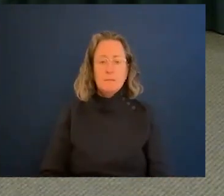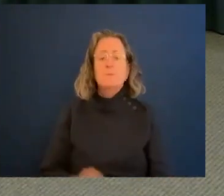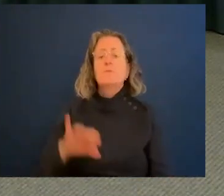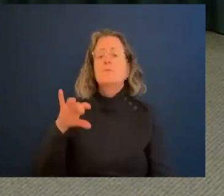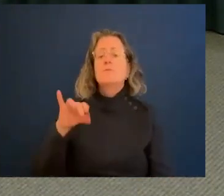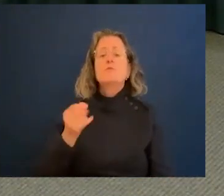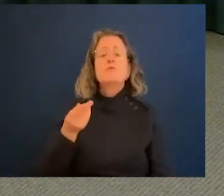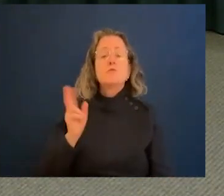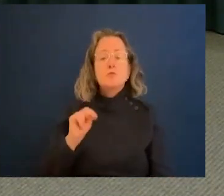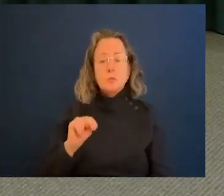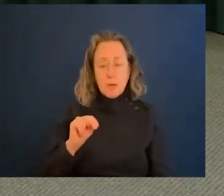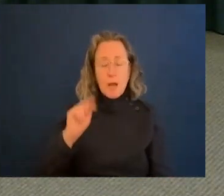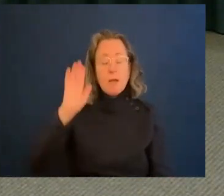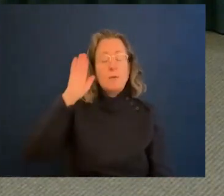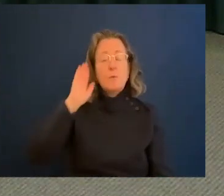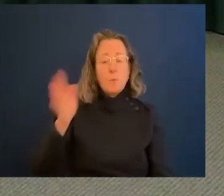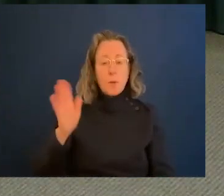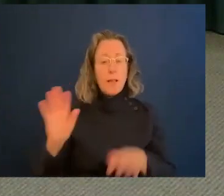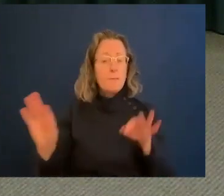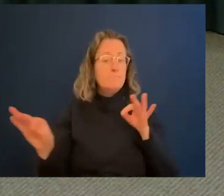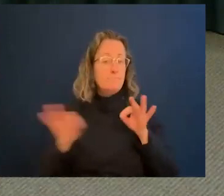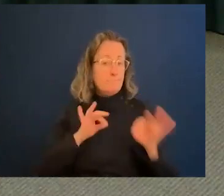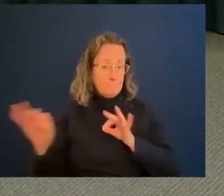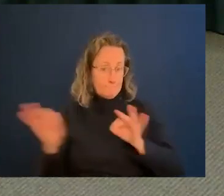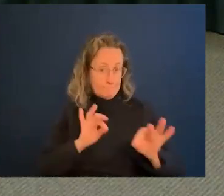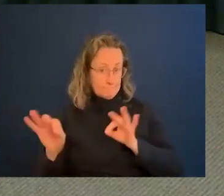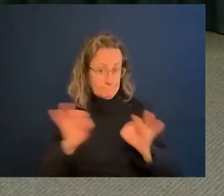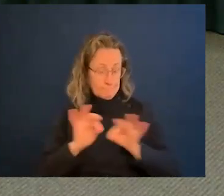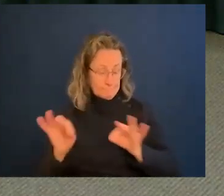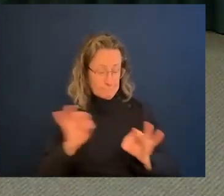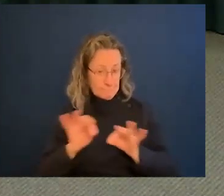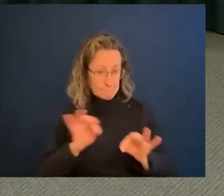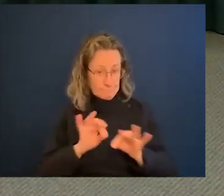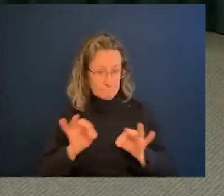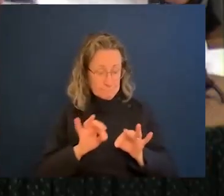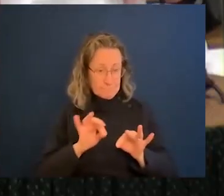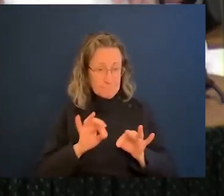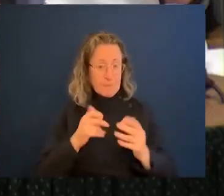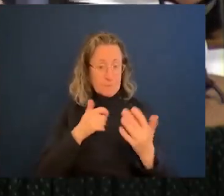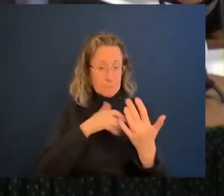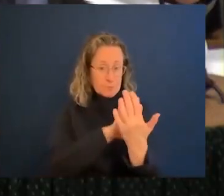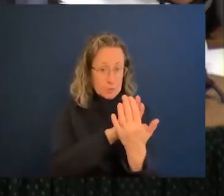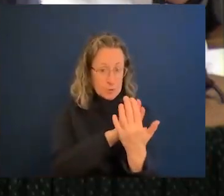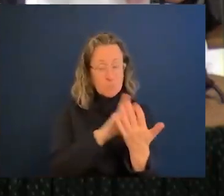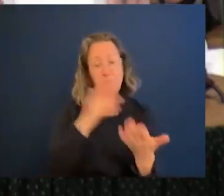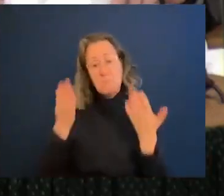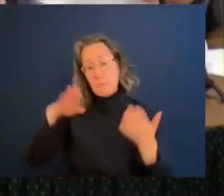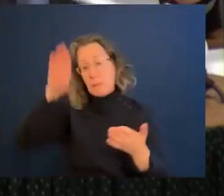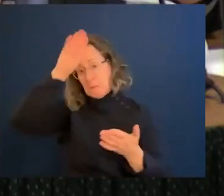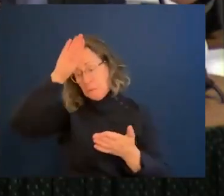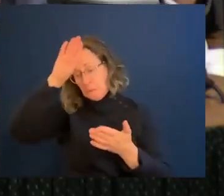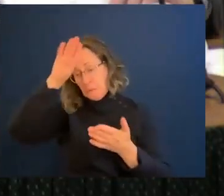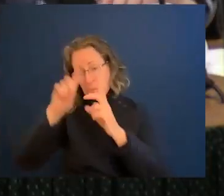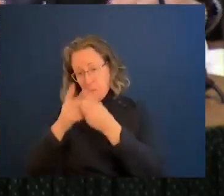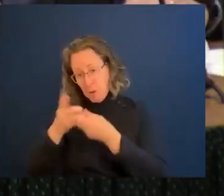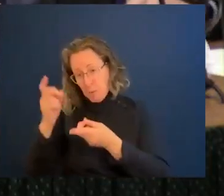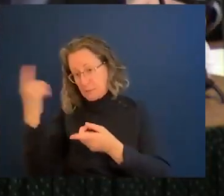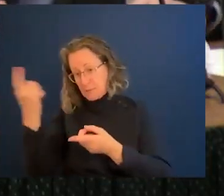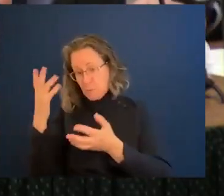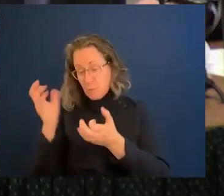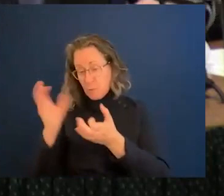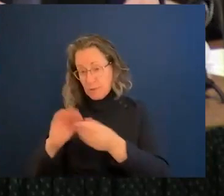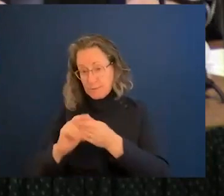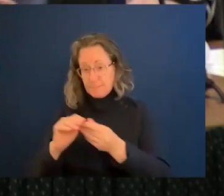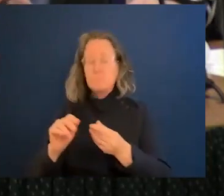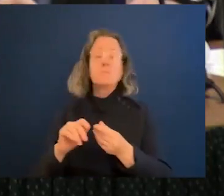to this uh proposed methodology uh for the board's consideration and we make here from the fire department as well John I'm going to hand it right over to you okay